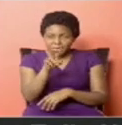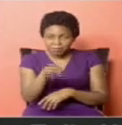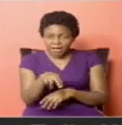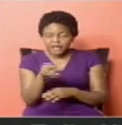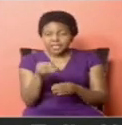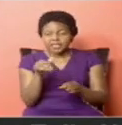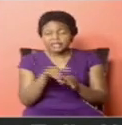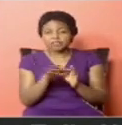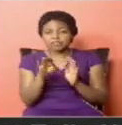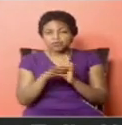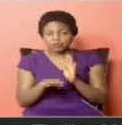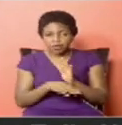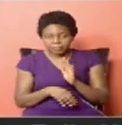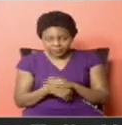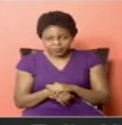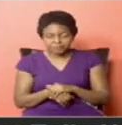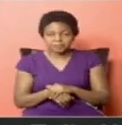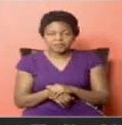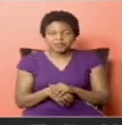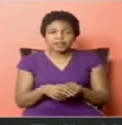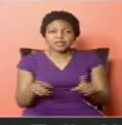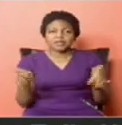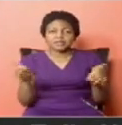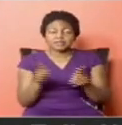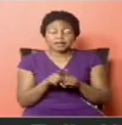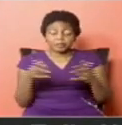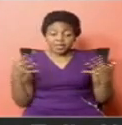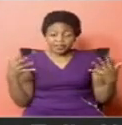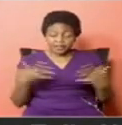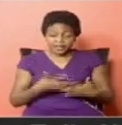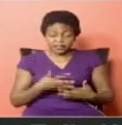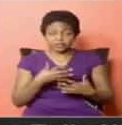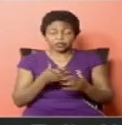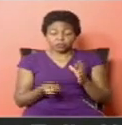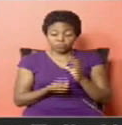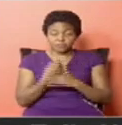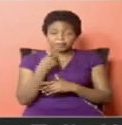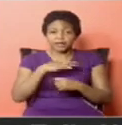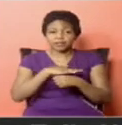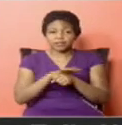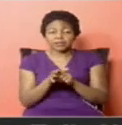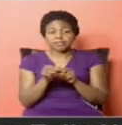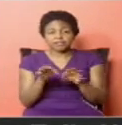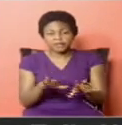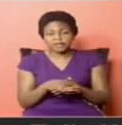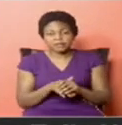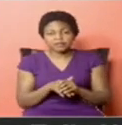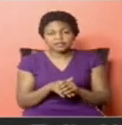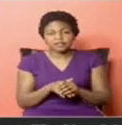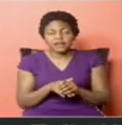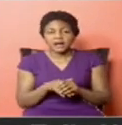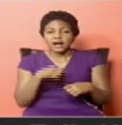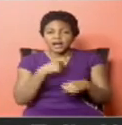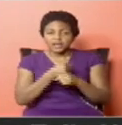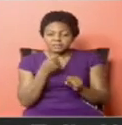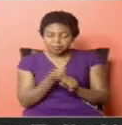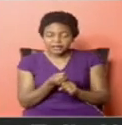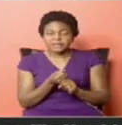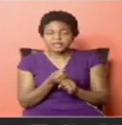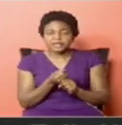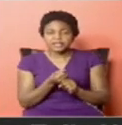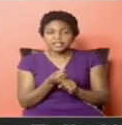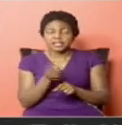programs. Subsequently, the threat posed by the deadly coronavirus heightens deaf people's